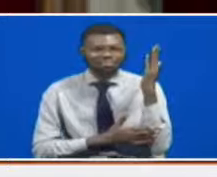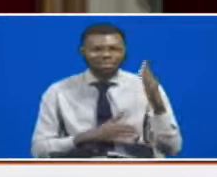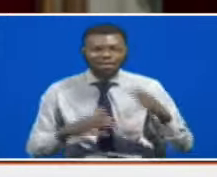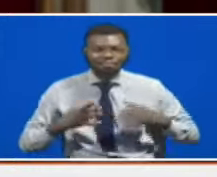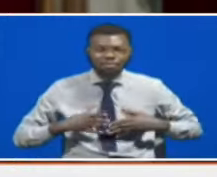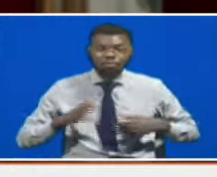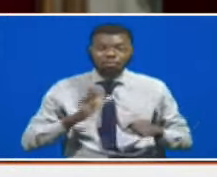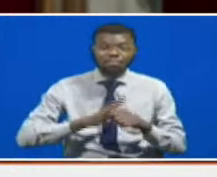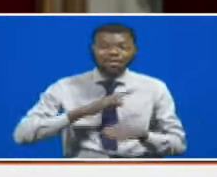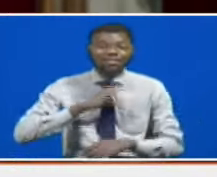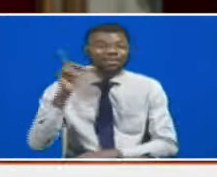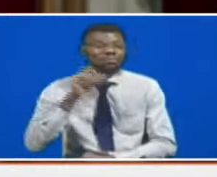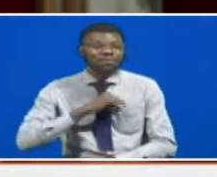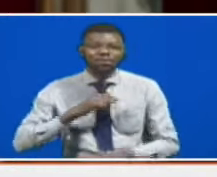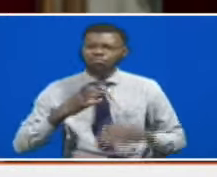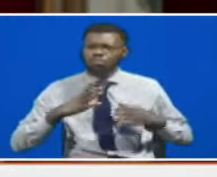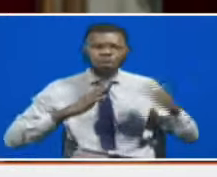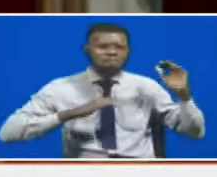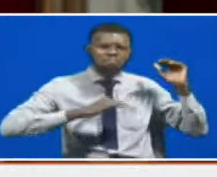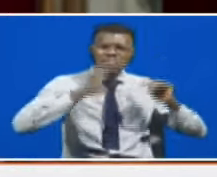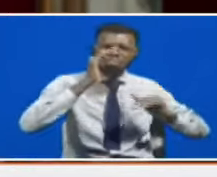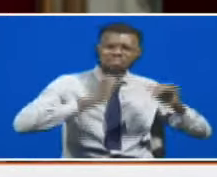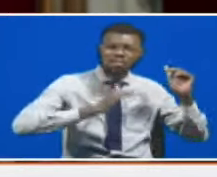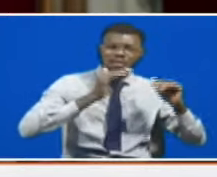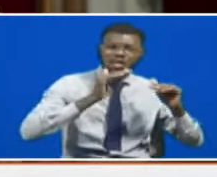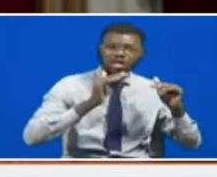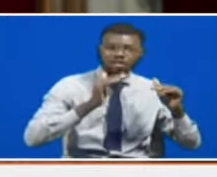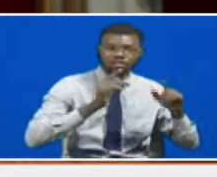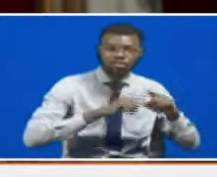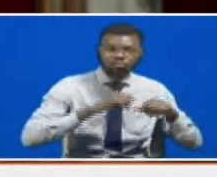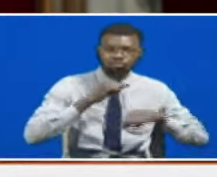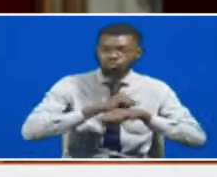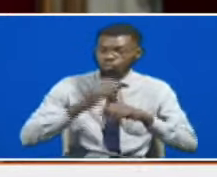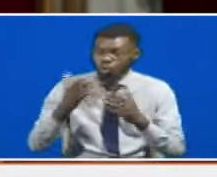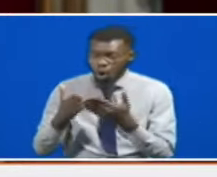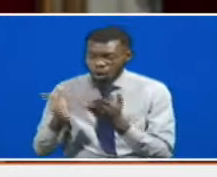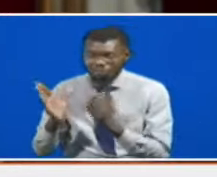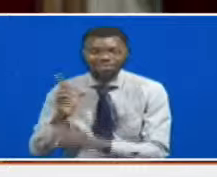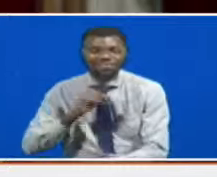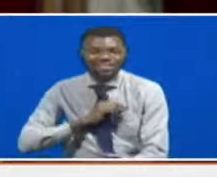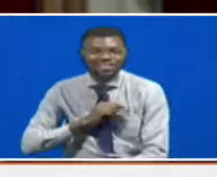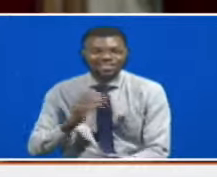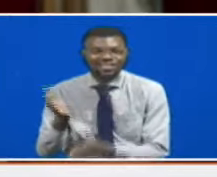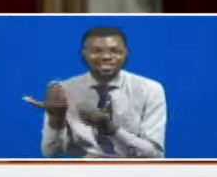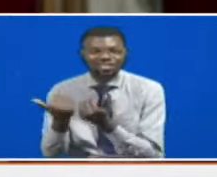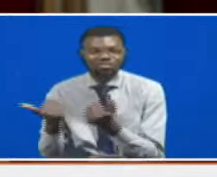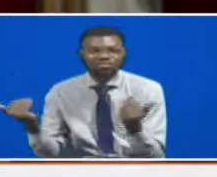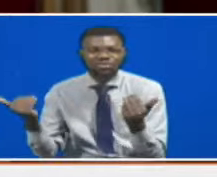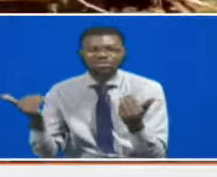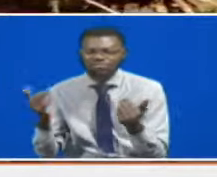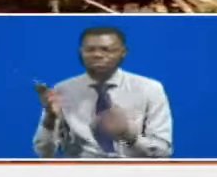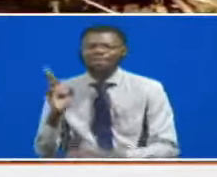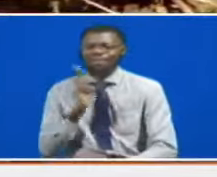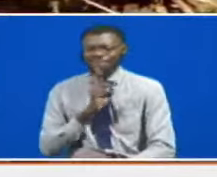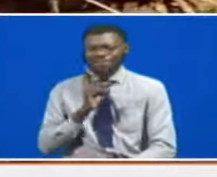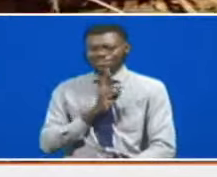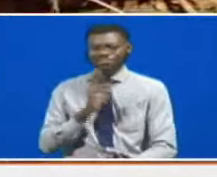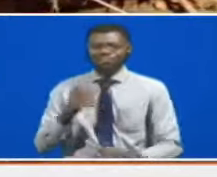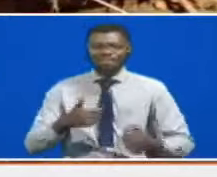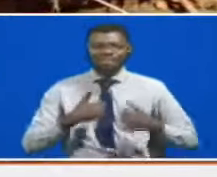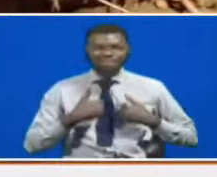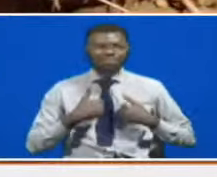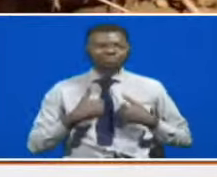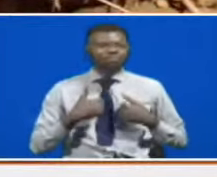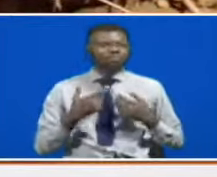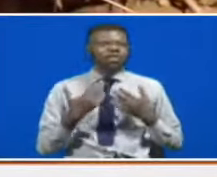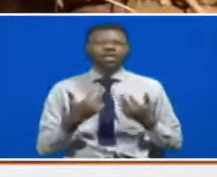wamepoteza maisha ni watu wazima. Shule zikifunguliwa kwa hali hii, watoto watakuwa hatarini. Travel disruptions